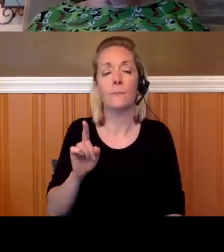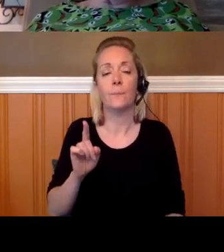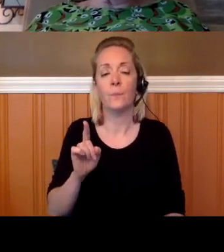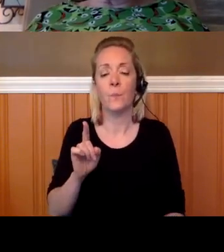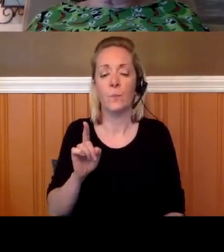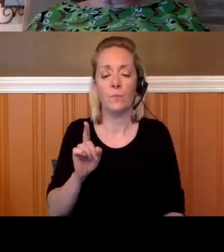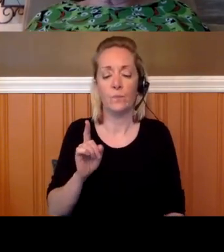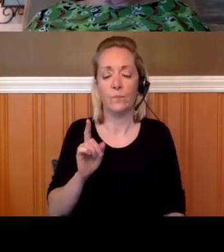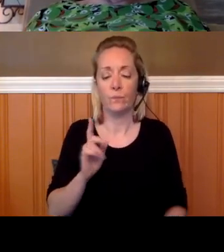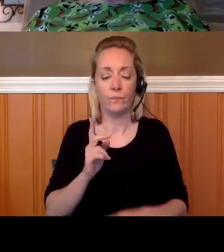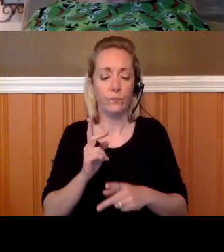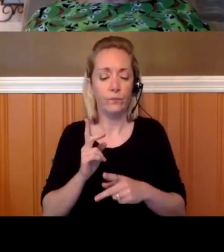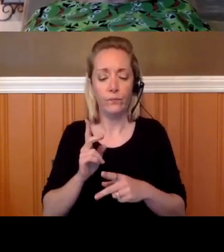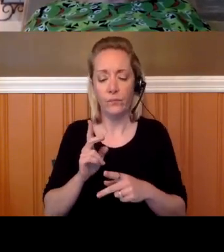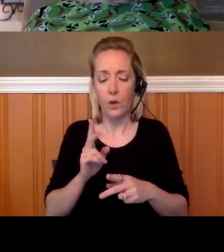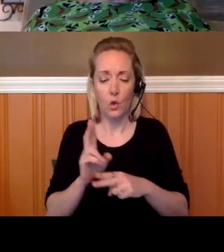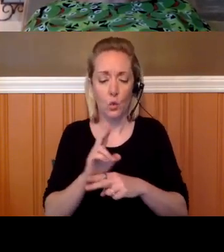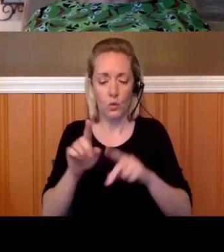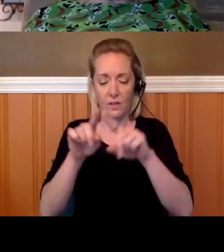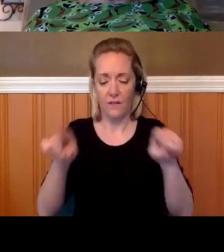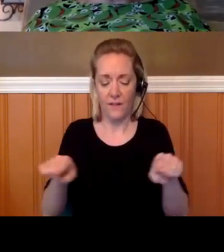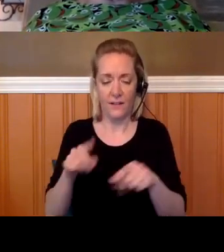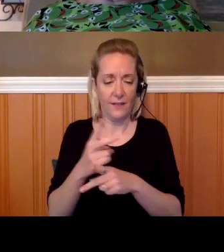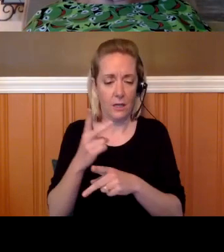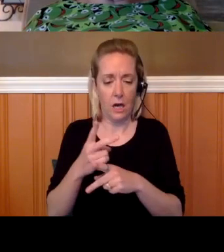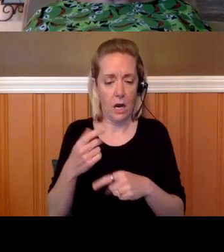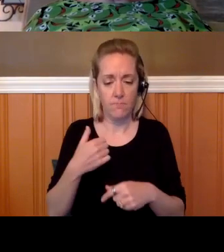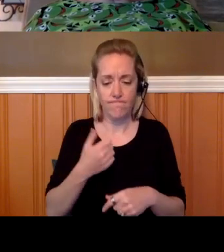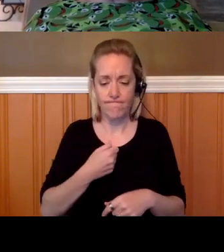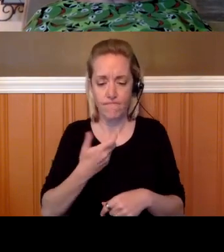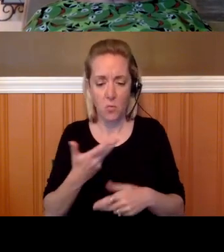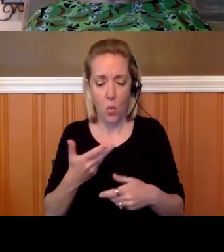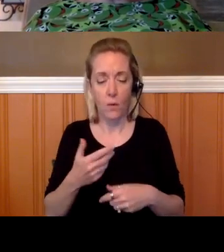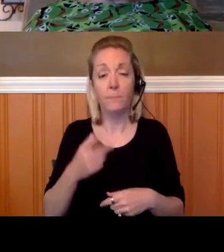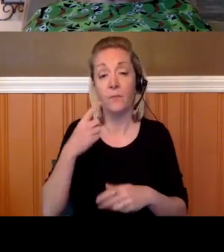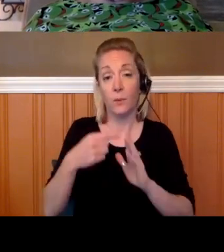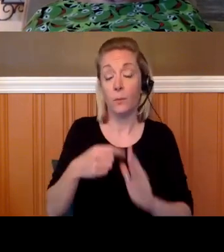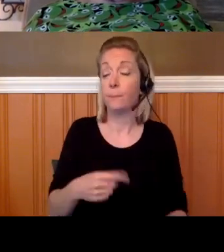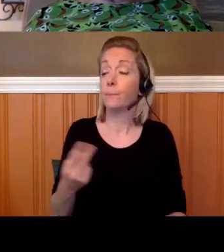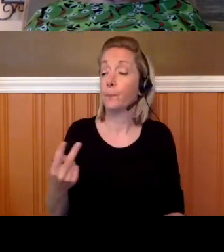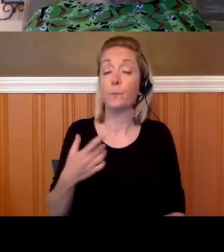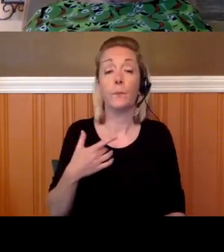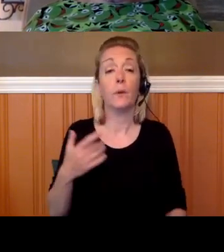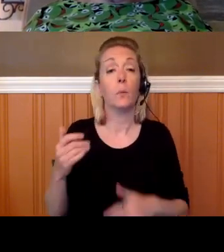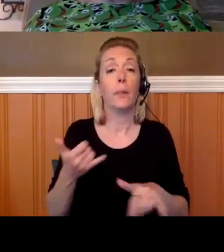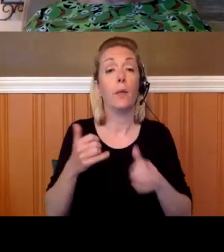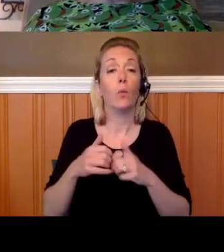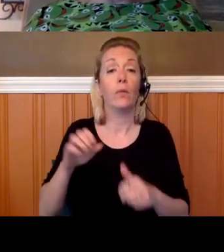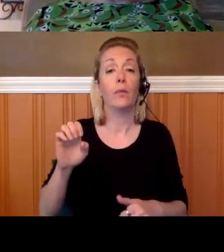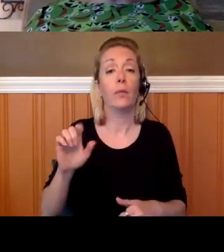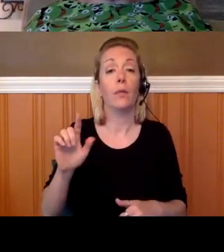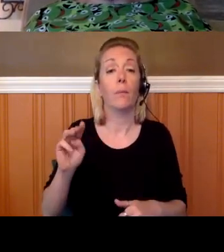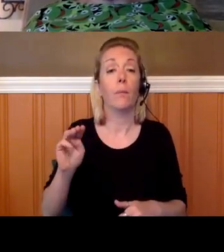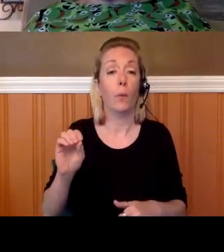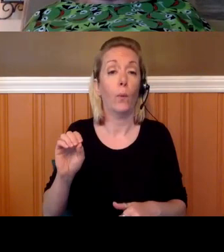she wants to say. So one of the things that she loves to do with me is we play with Elmo.